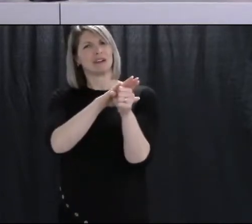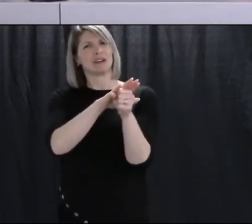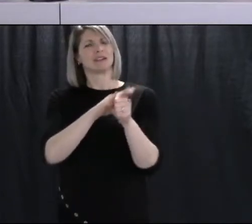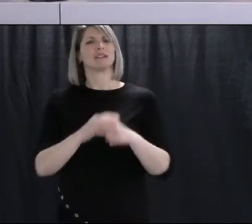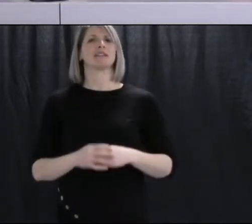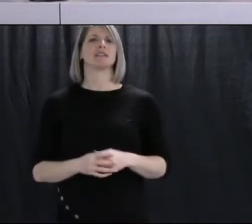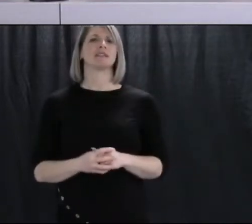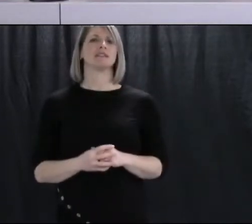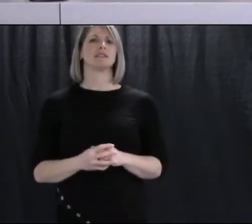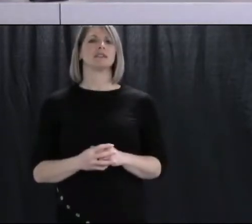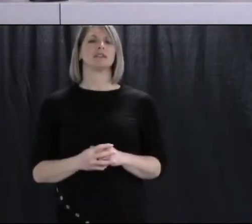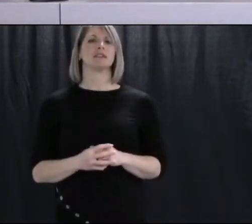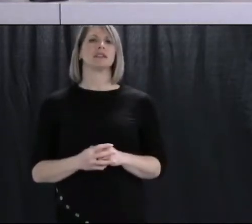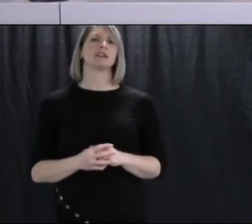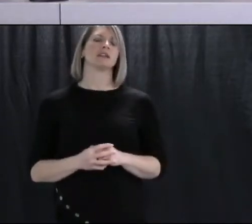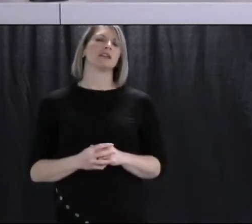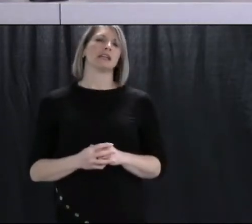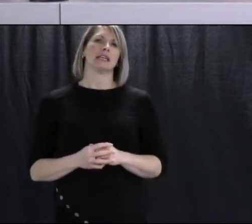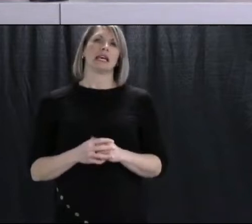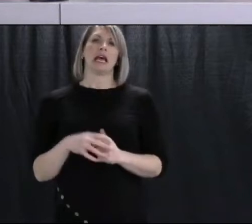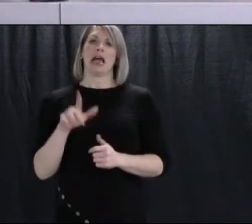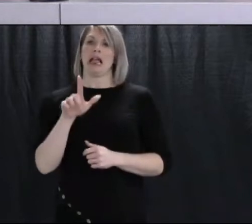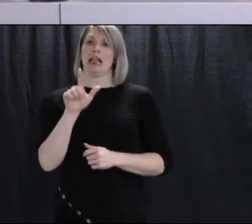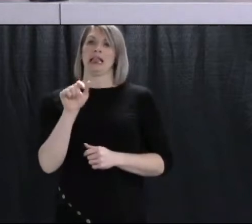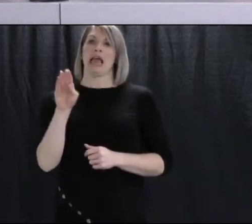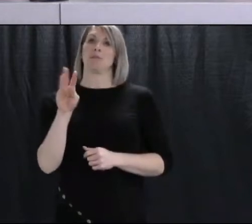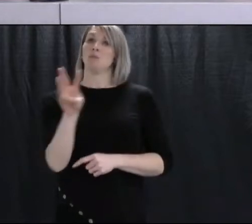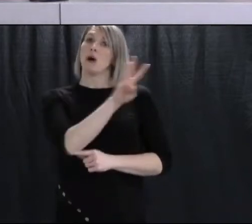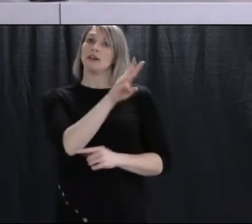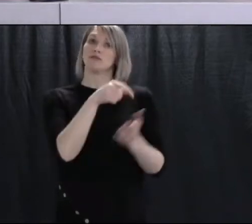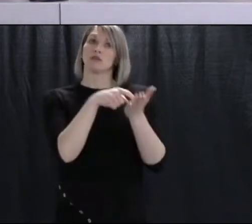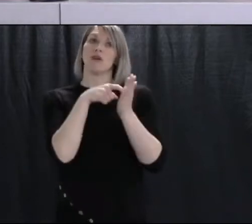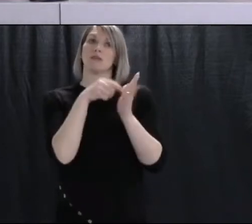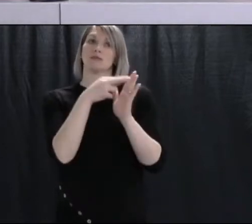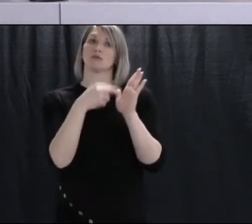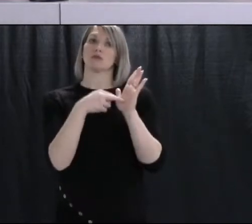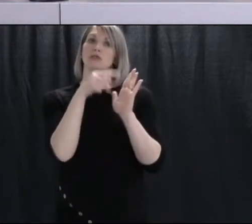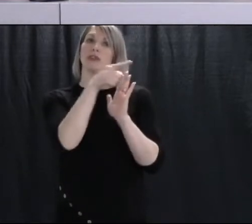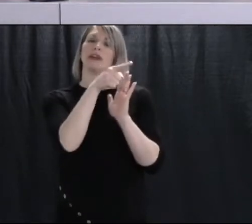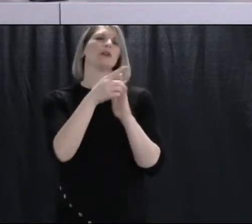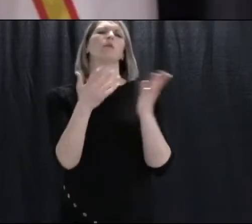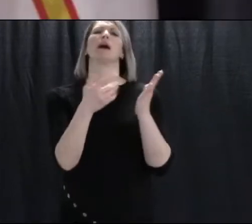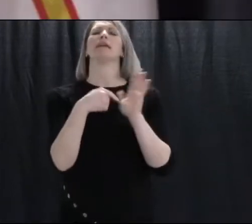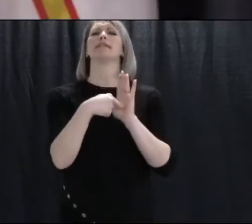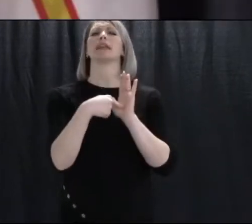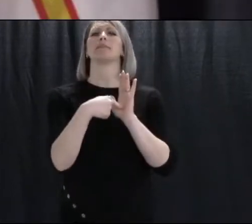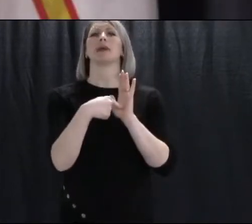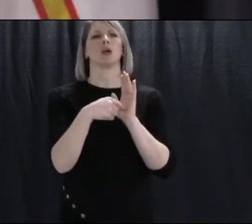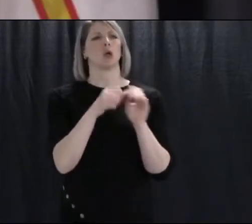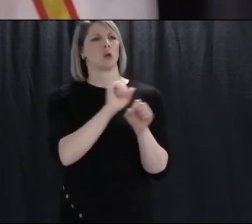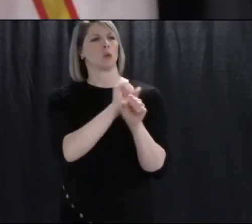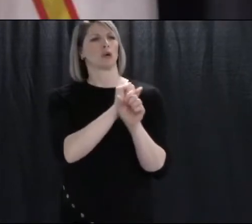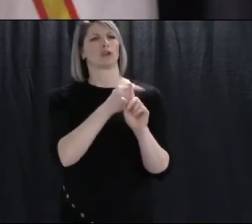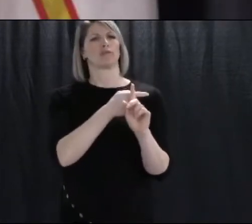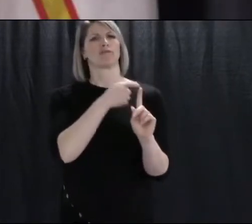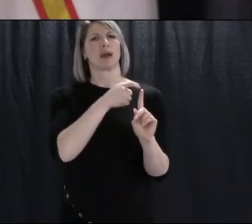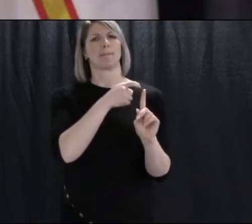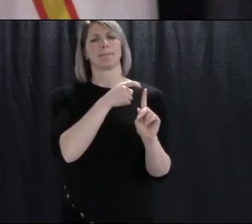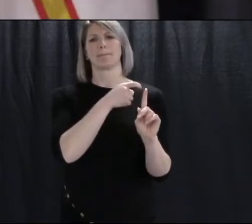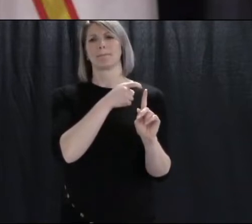passengers? Yeah, so what the requirement is in Labrador West, as we explained last week, this would be some workers that would come from